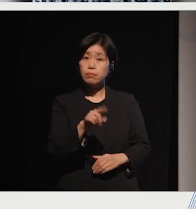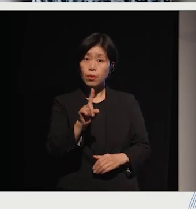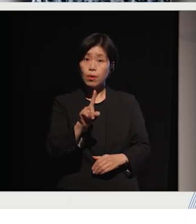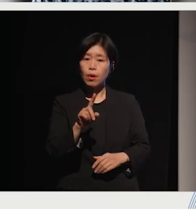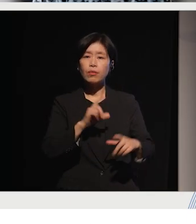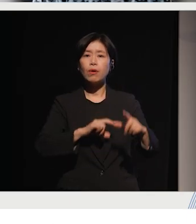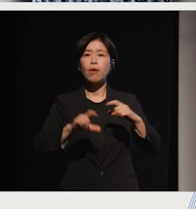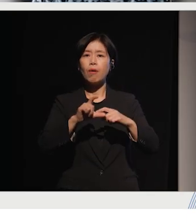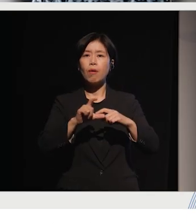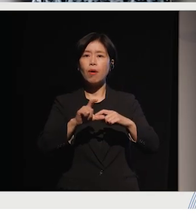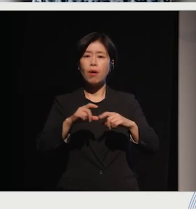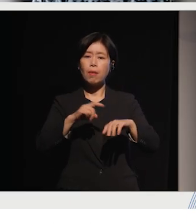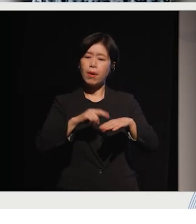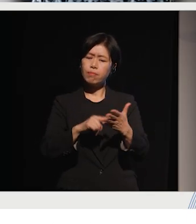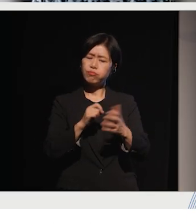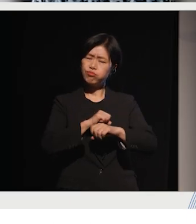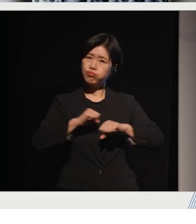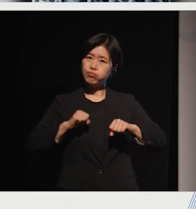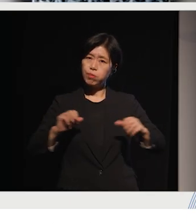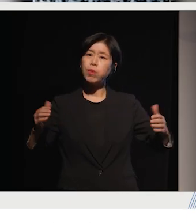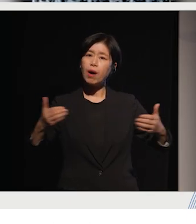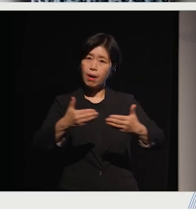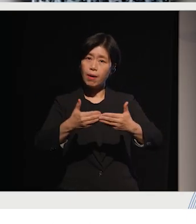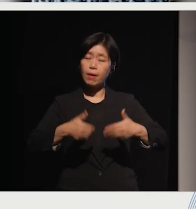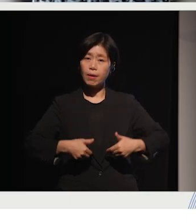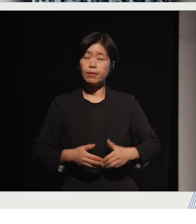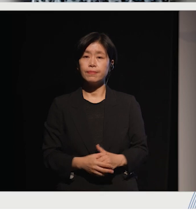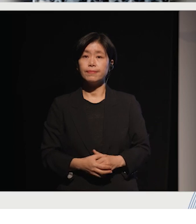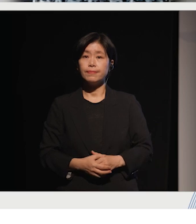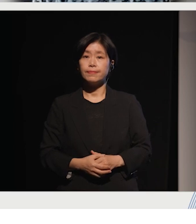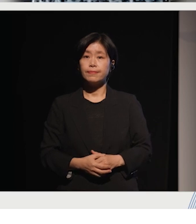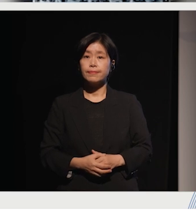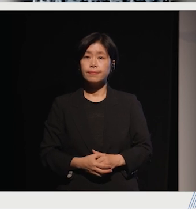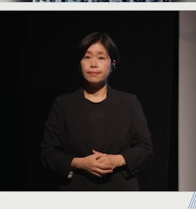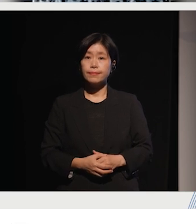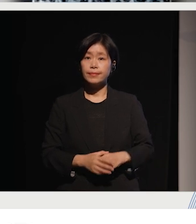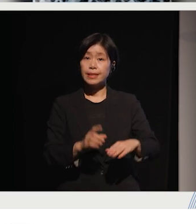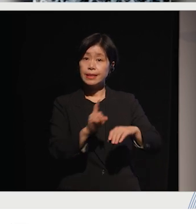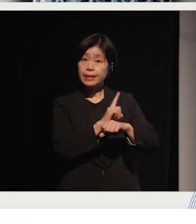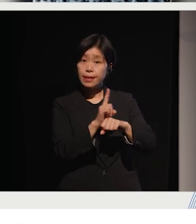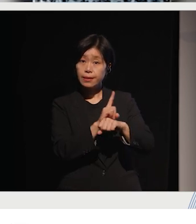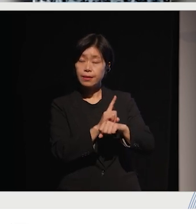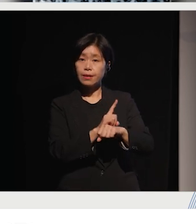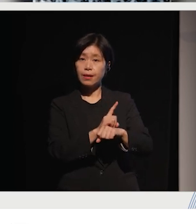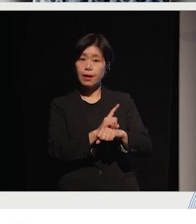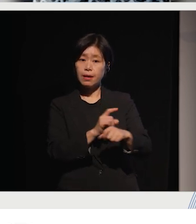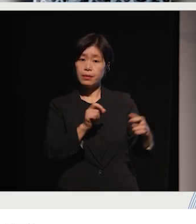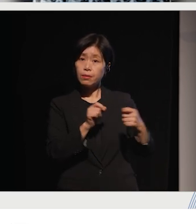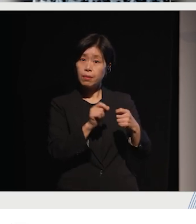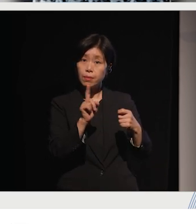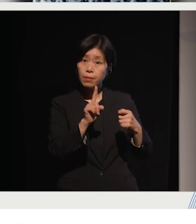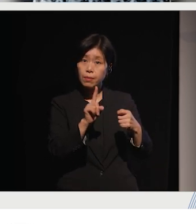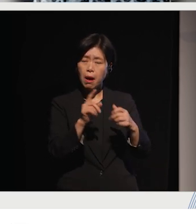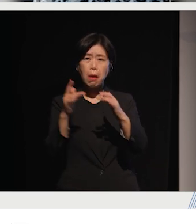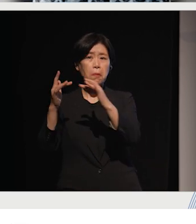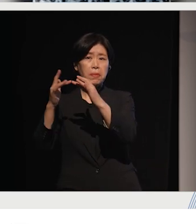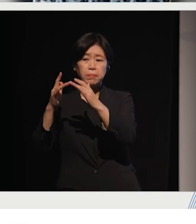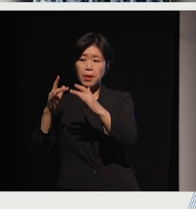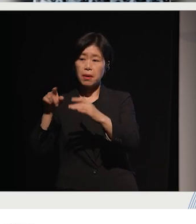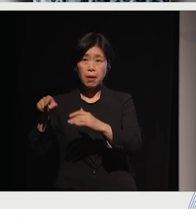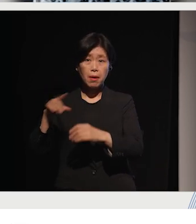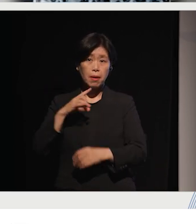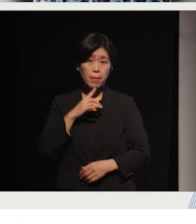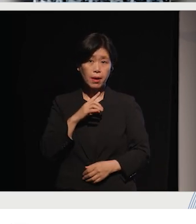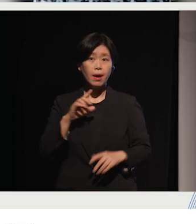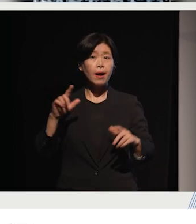we're thinking about digital accessibility, we're not just talking about websites. We're also talking about apps on our